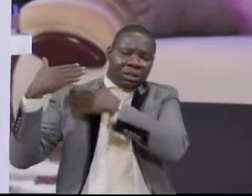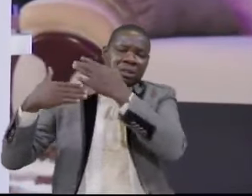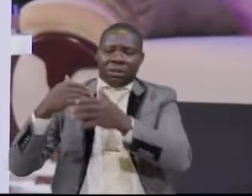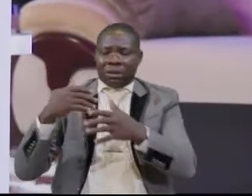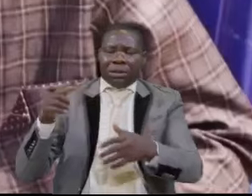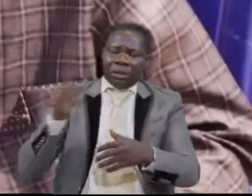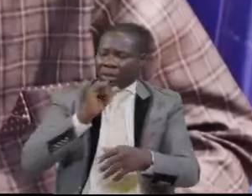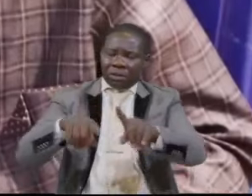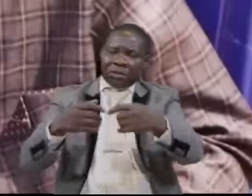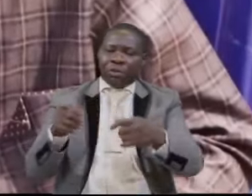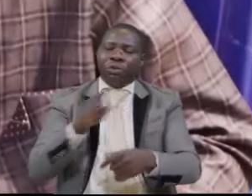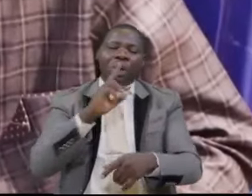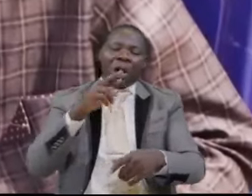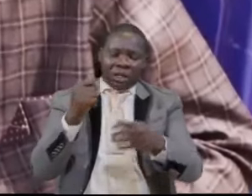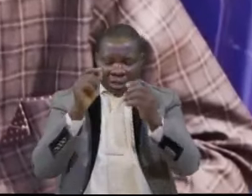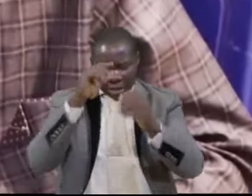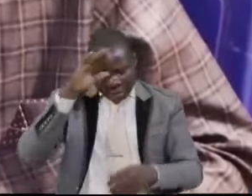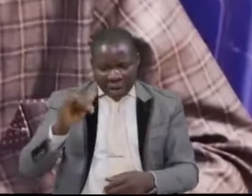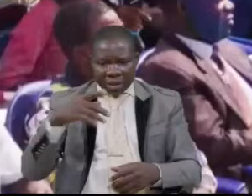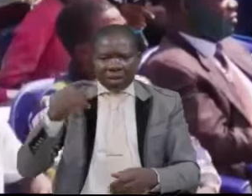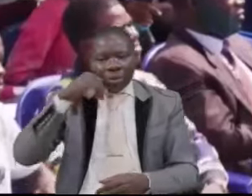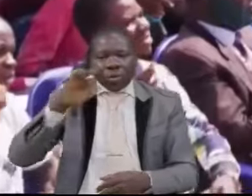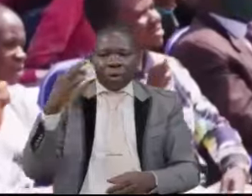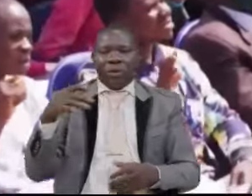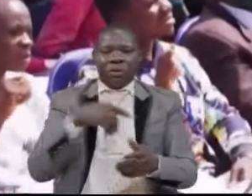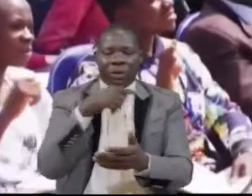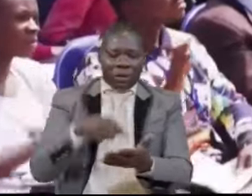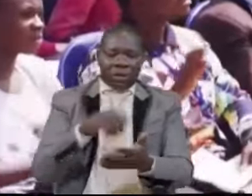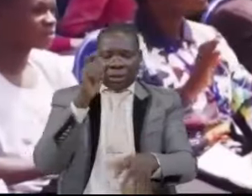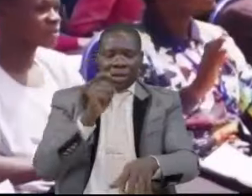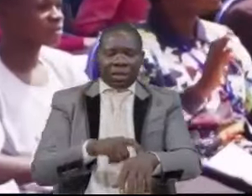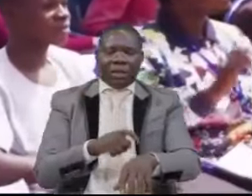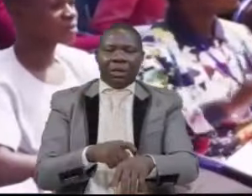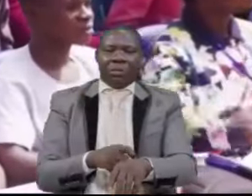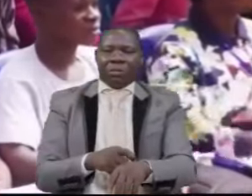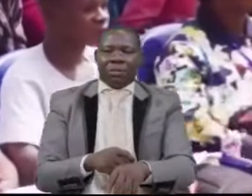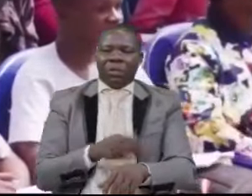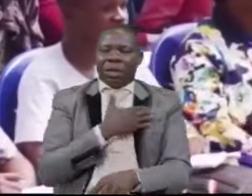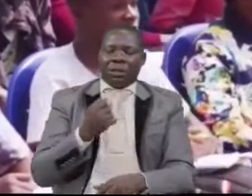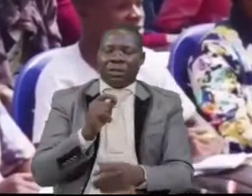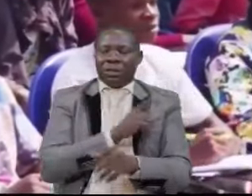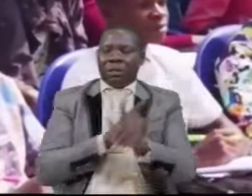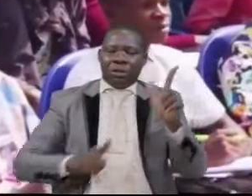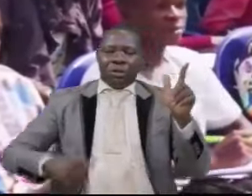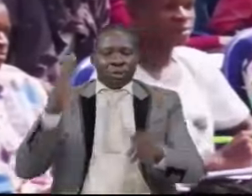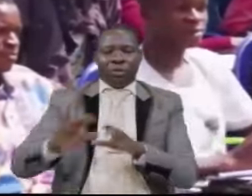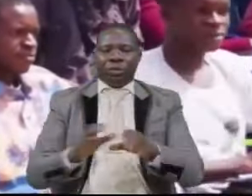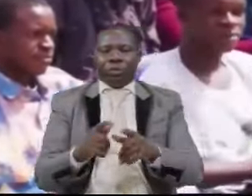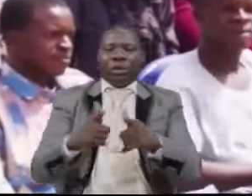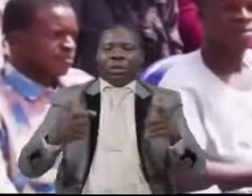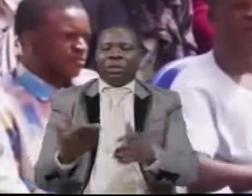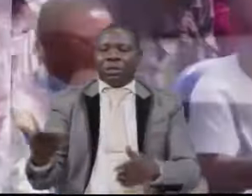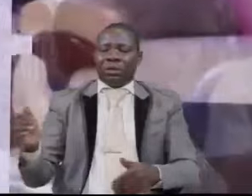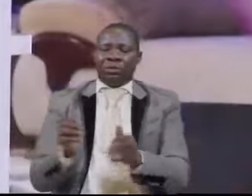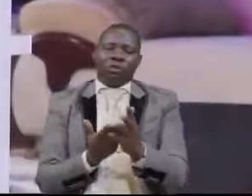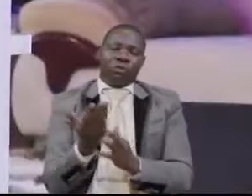hour. You are the woman of the hour. And the Lord will do great things through your life in